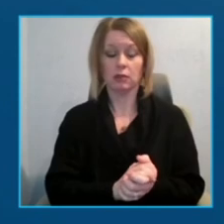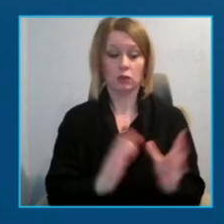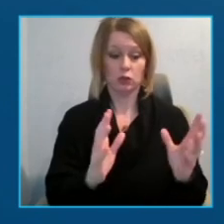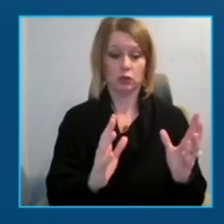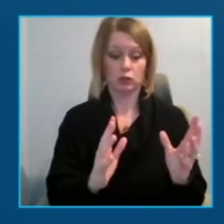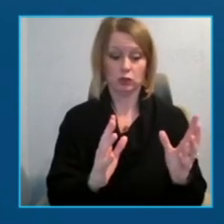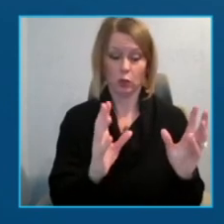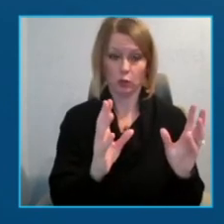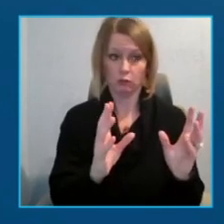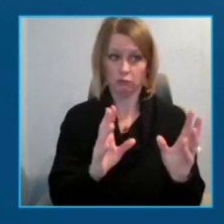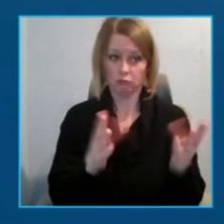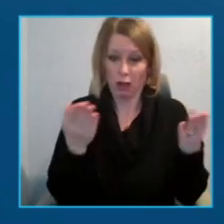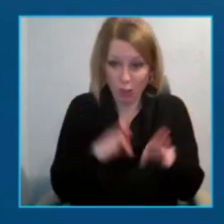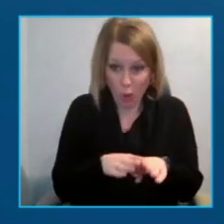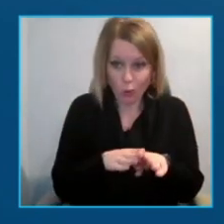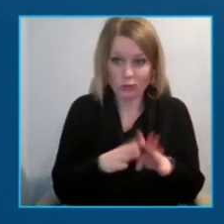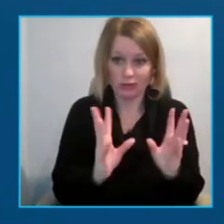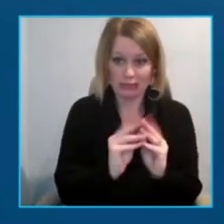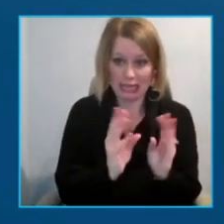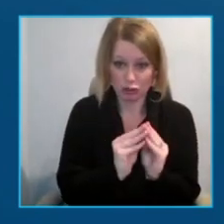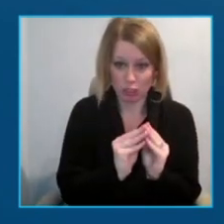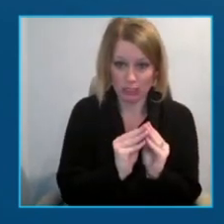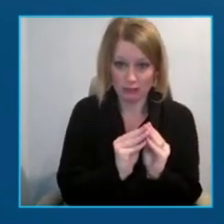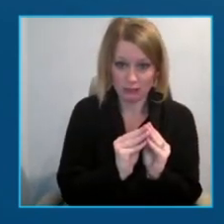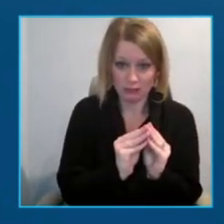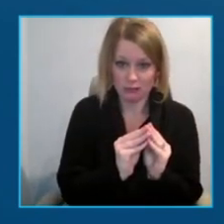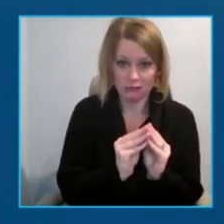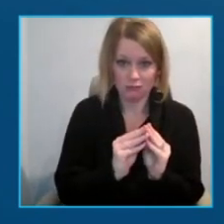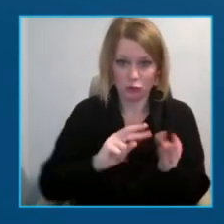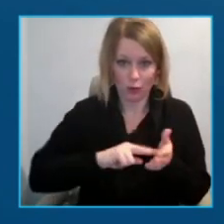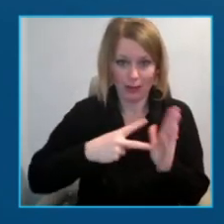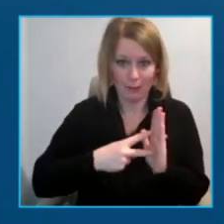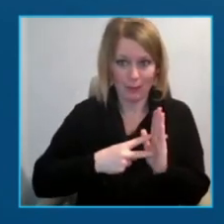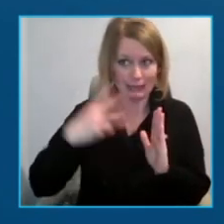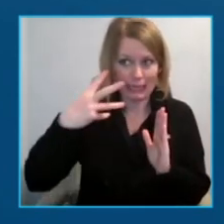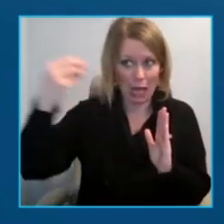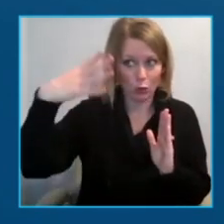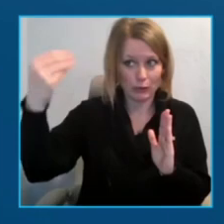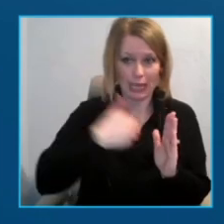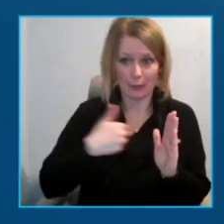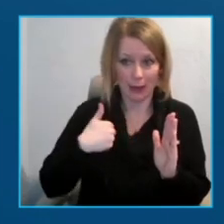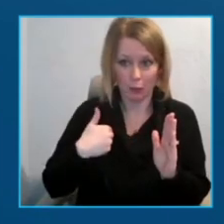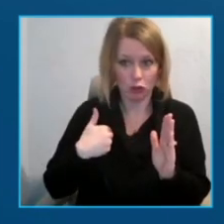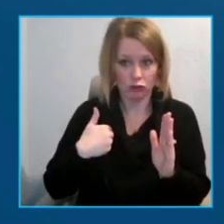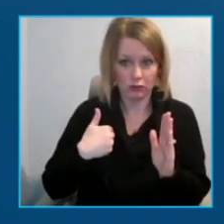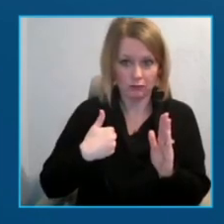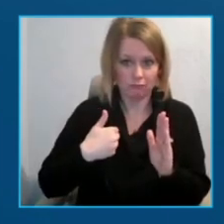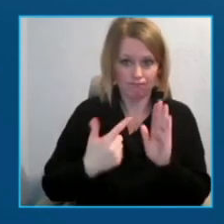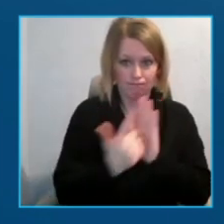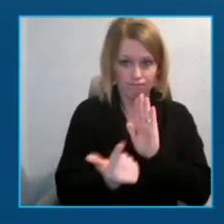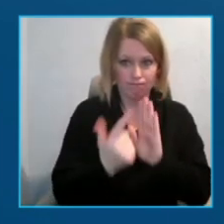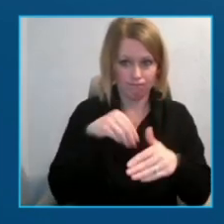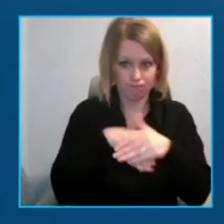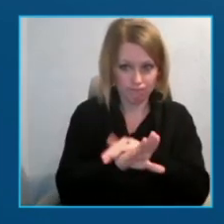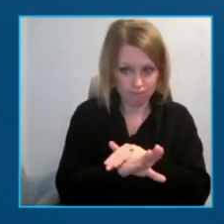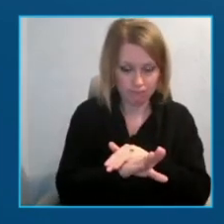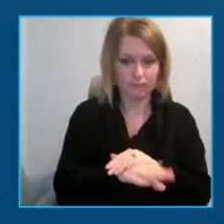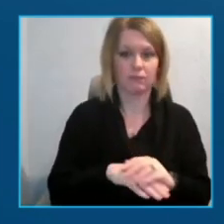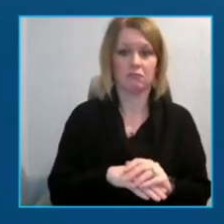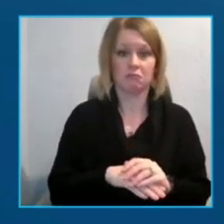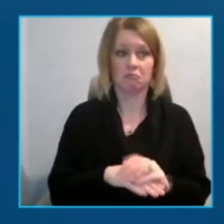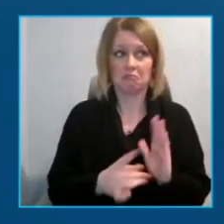only, no outsiders, no non-members permitted, and often for an